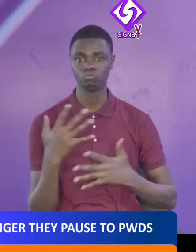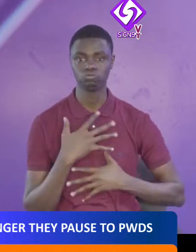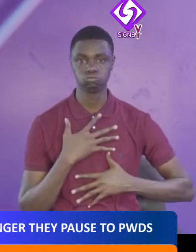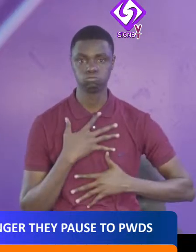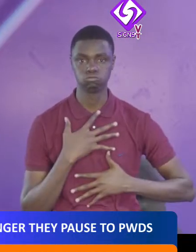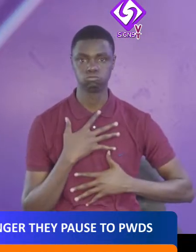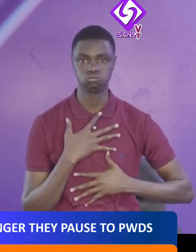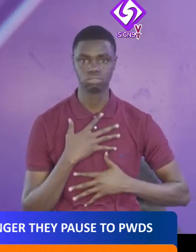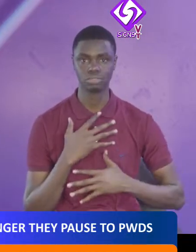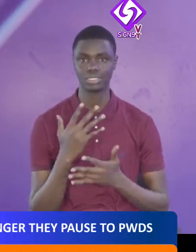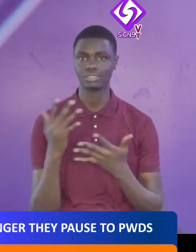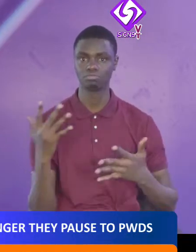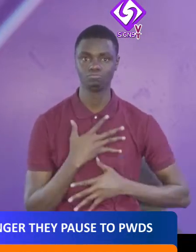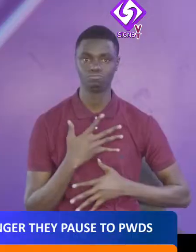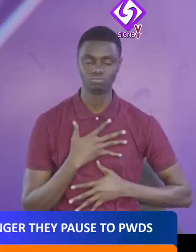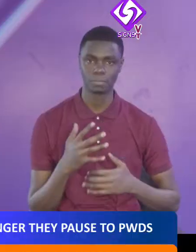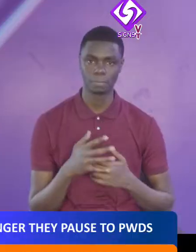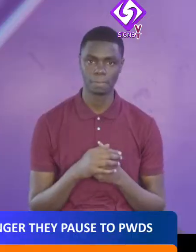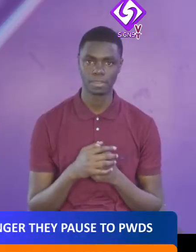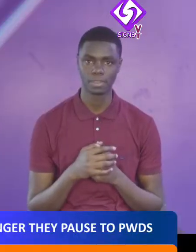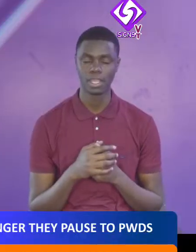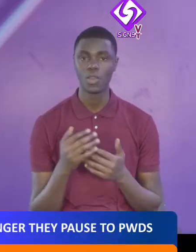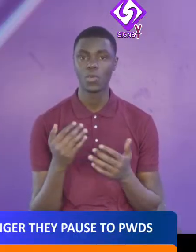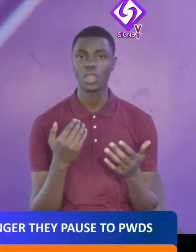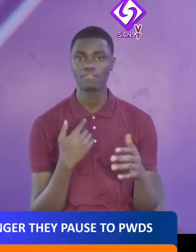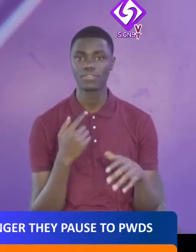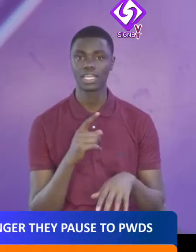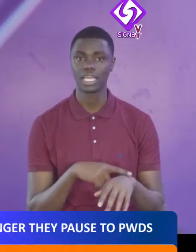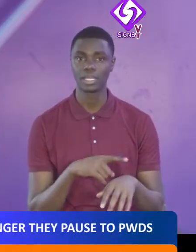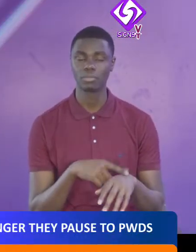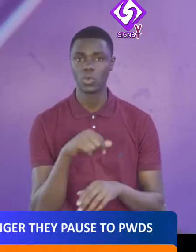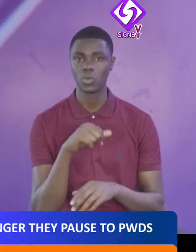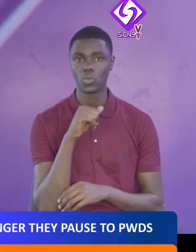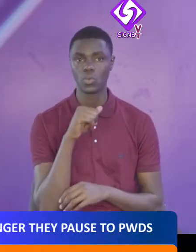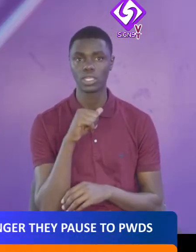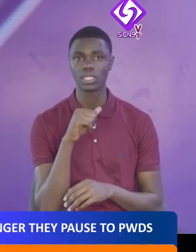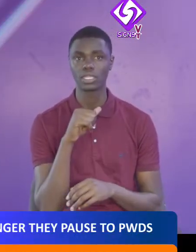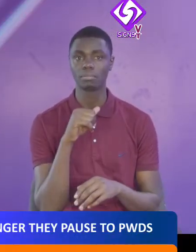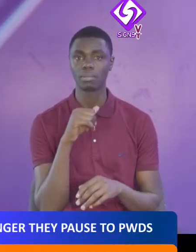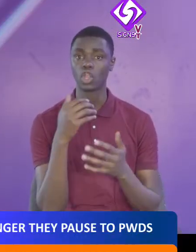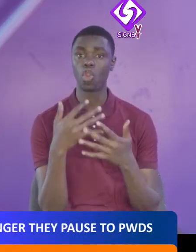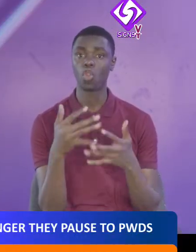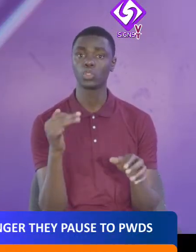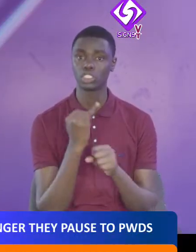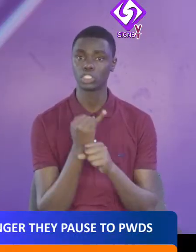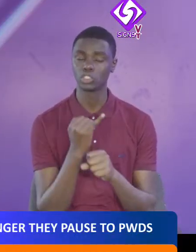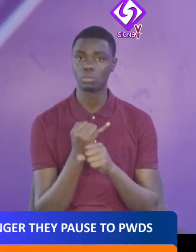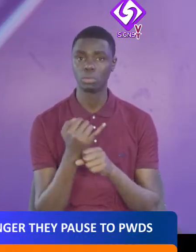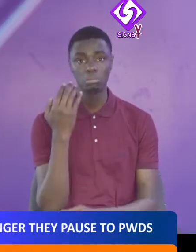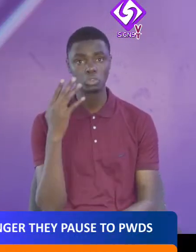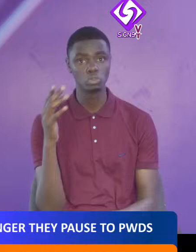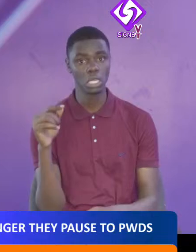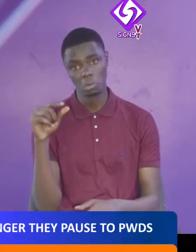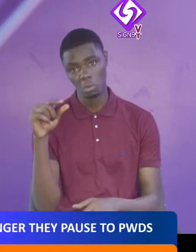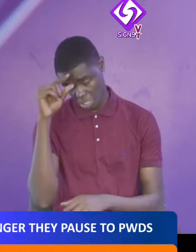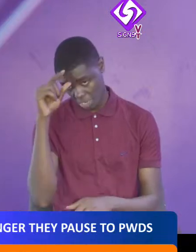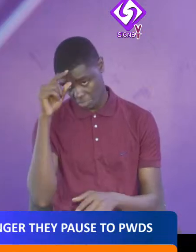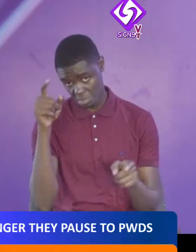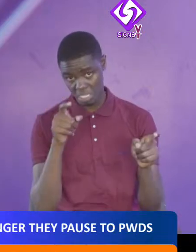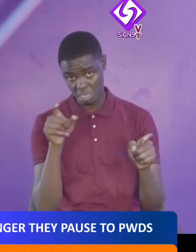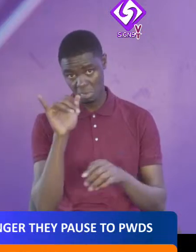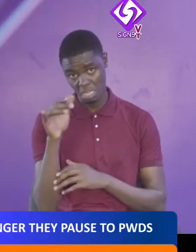thing. We are heading towards a time when we might not really have jobs. I don't know how governments are going to regulate